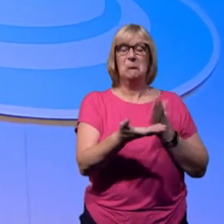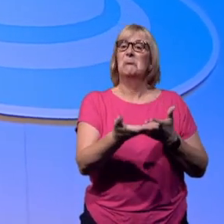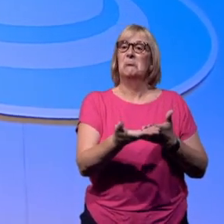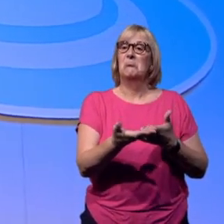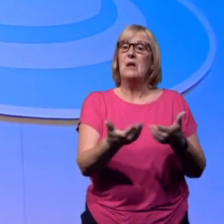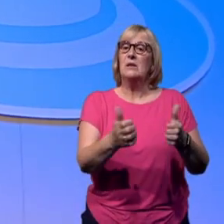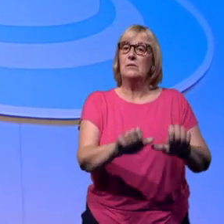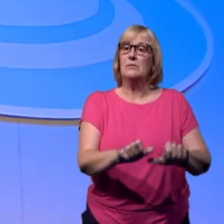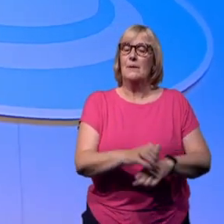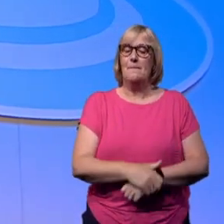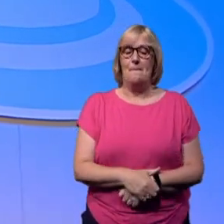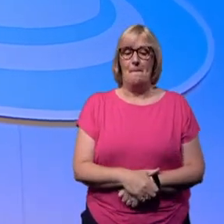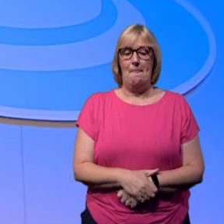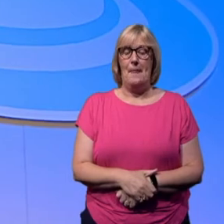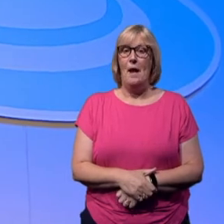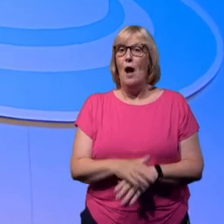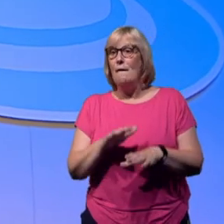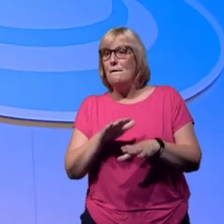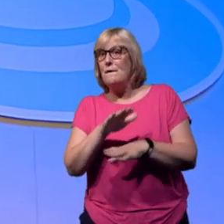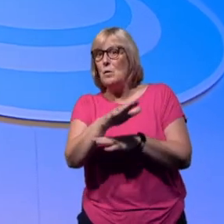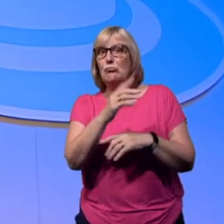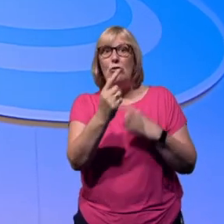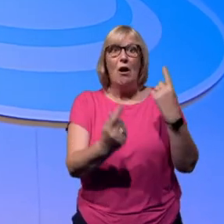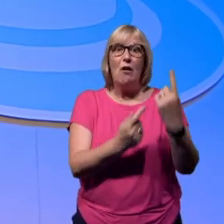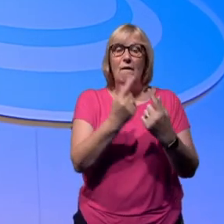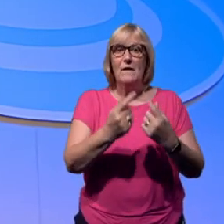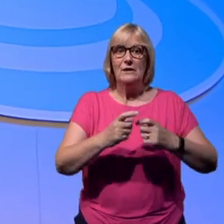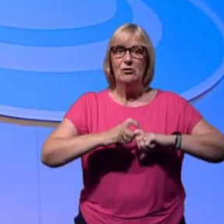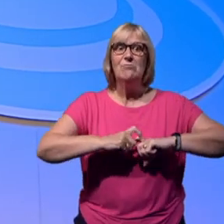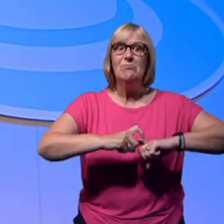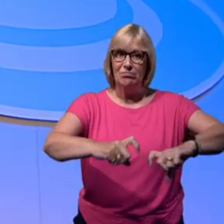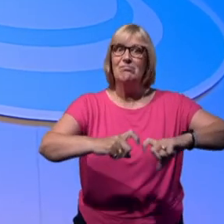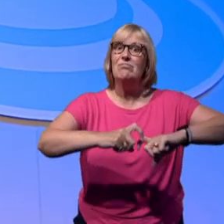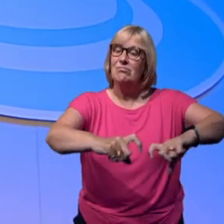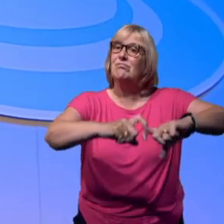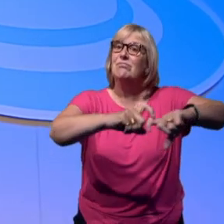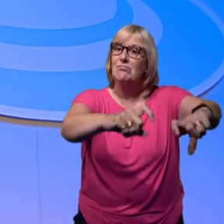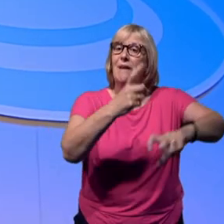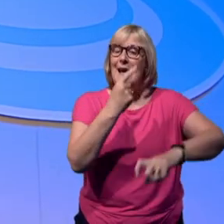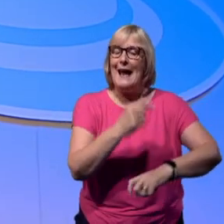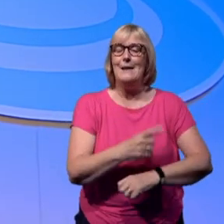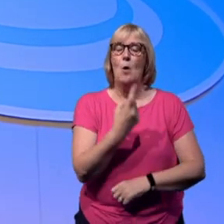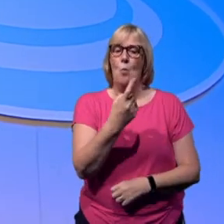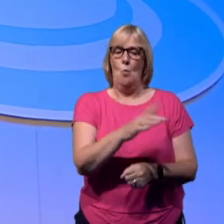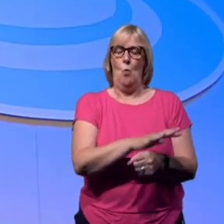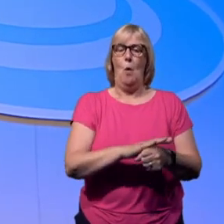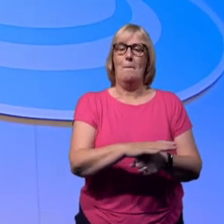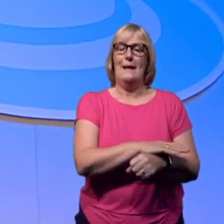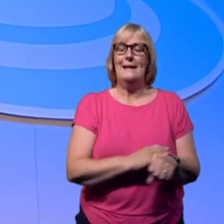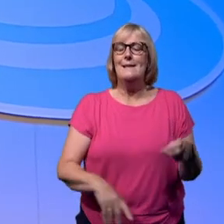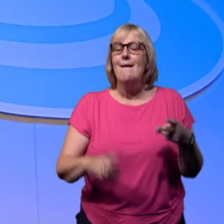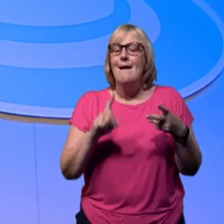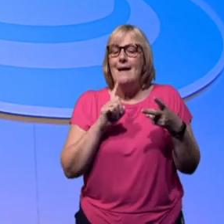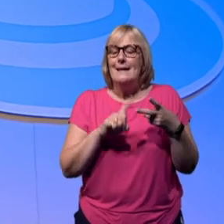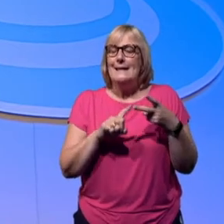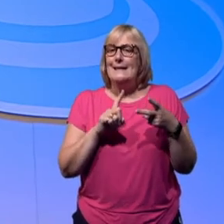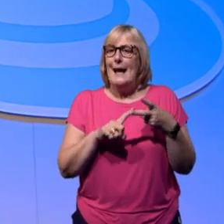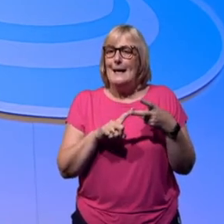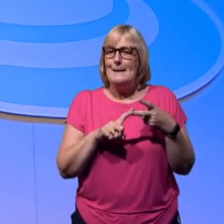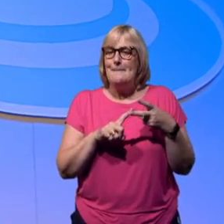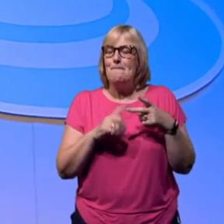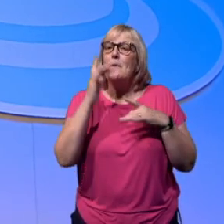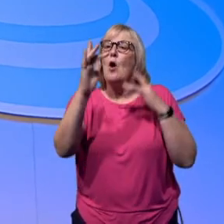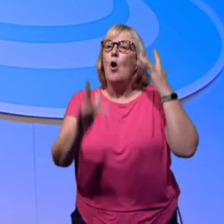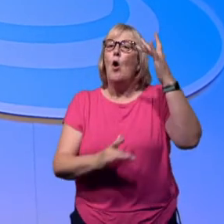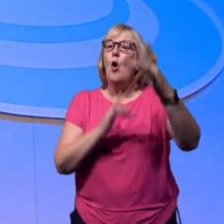us to secure the future of the convention on one site. But the second thing it's done is extend this idea of